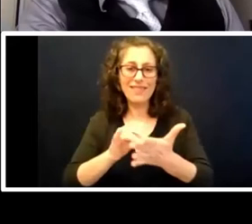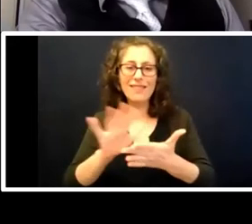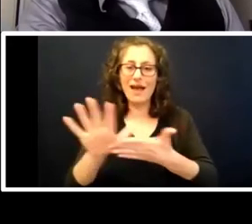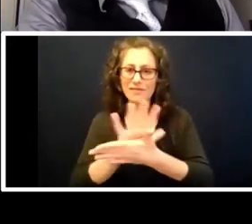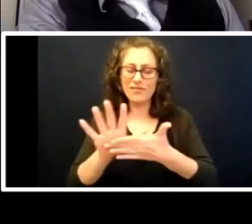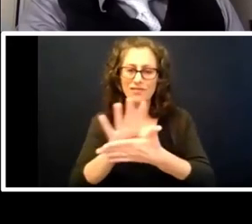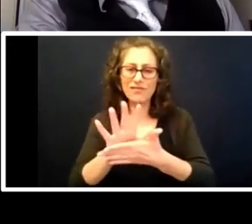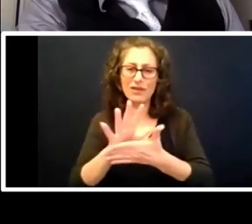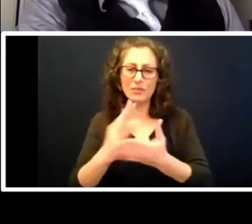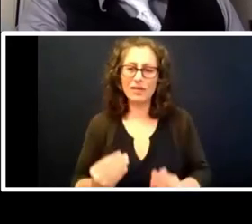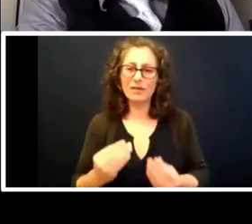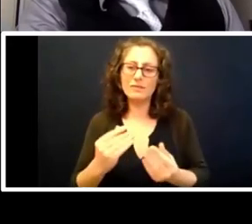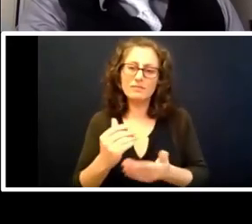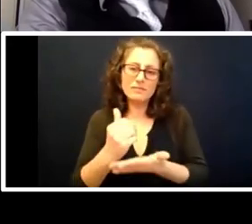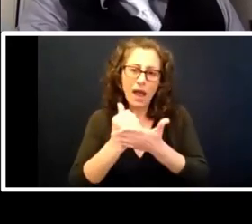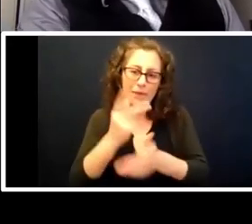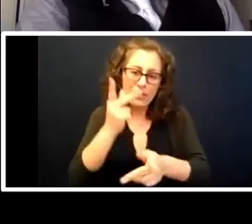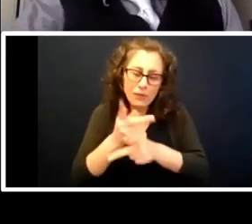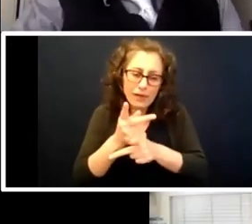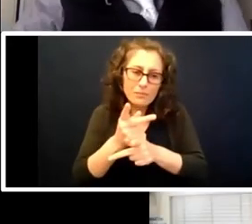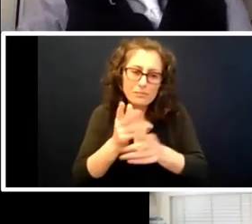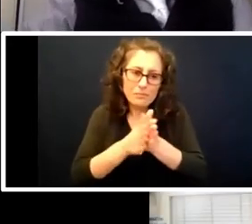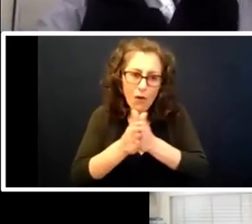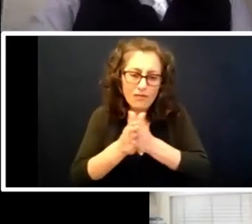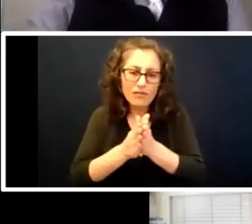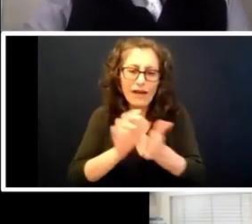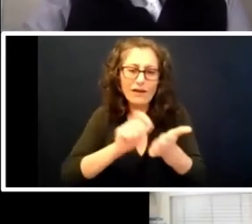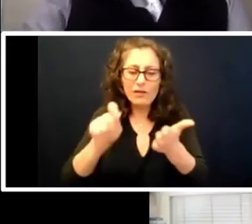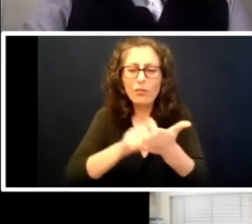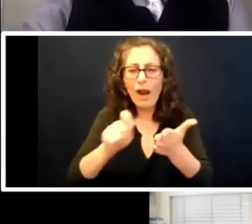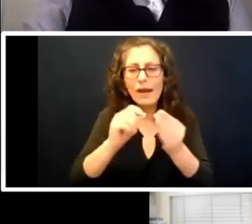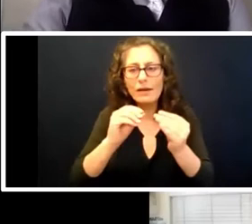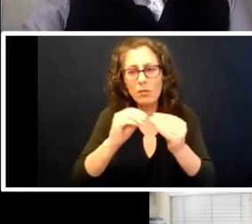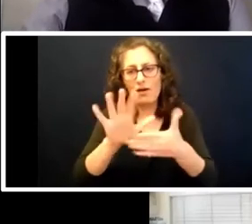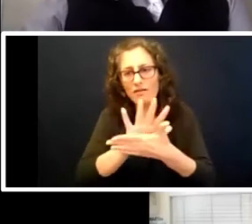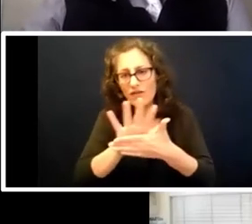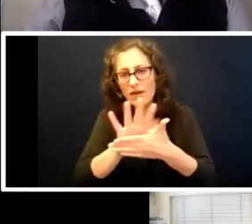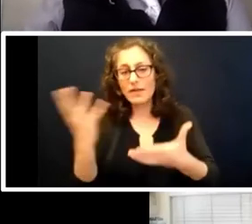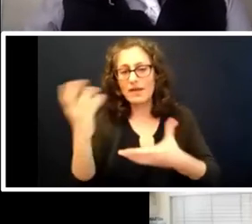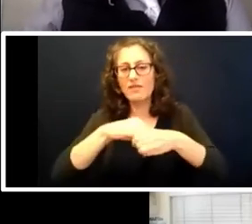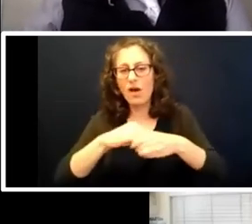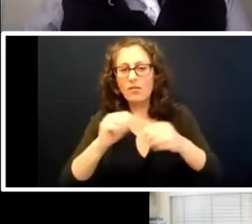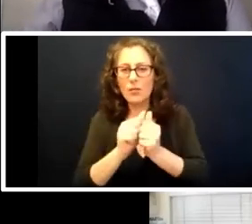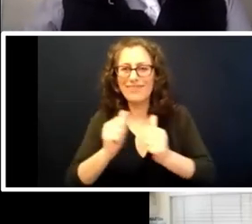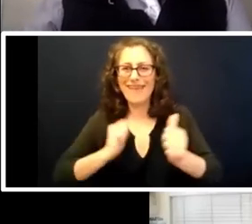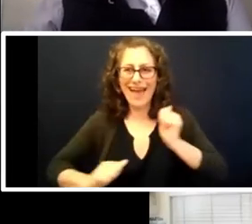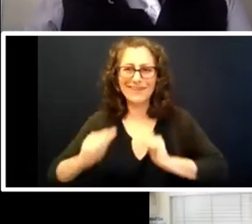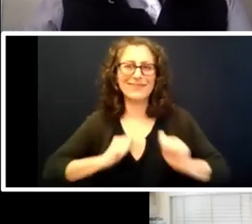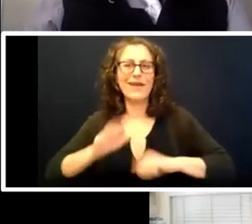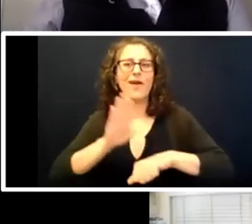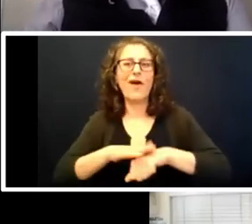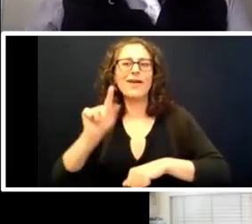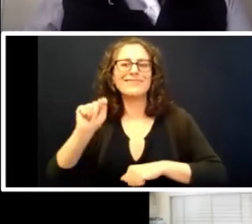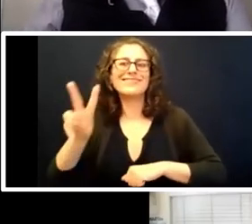writing my own films and act more in like TV and film. So that's the long